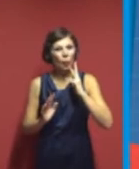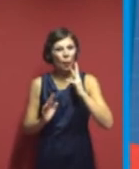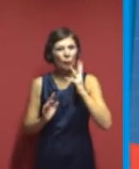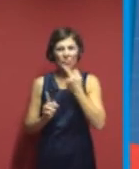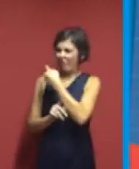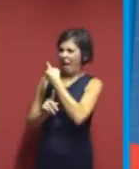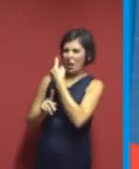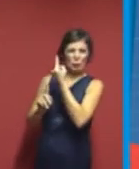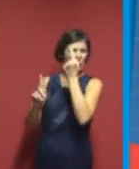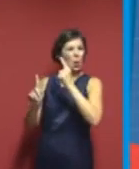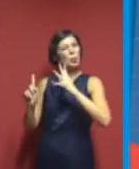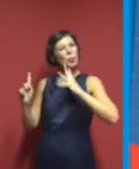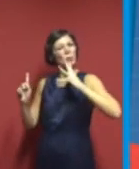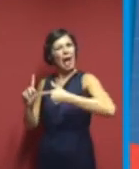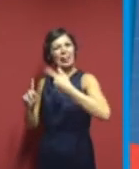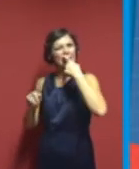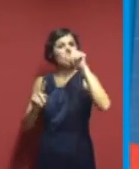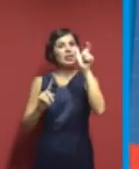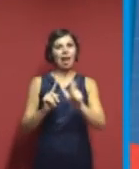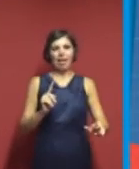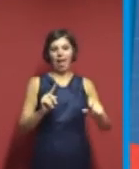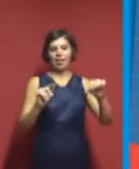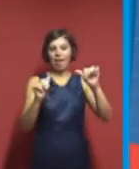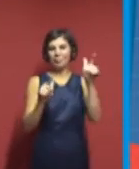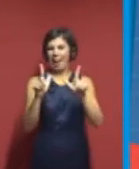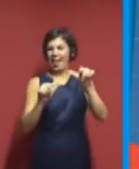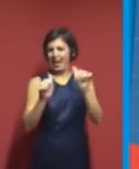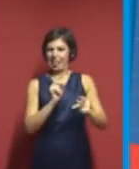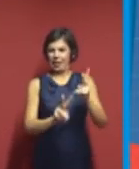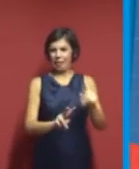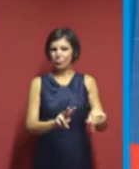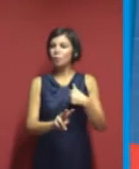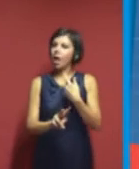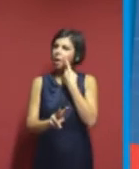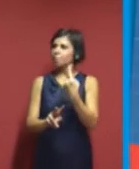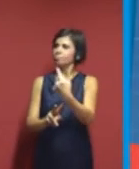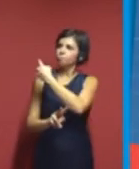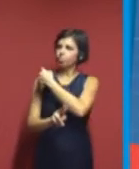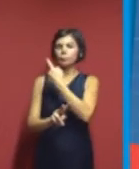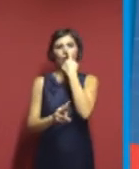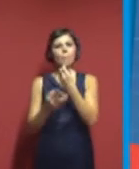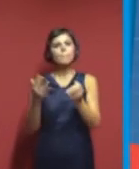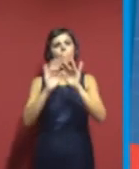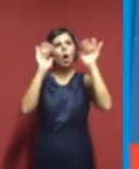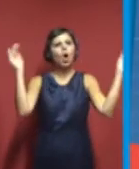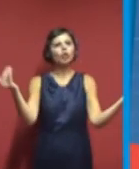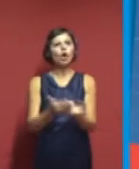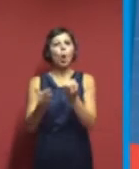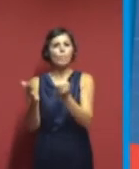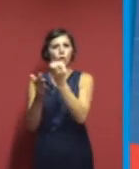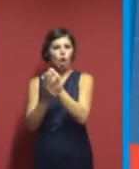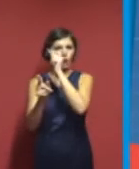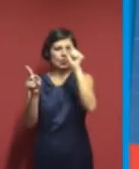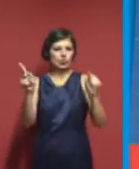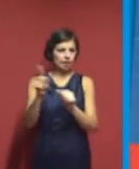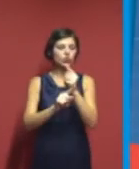describes, products as they exist in the world. Conventional products there. They arise in